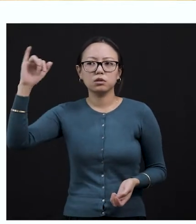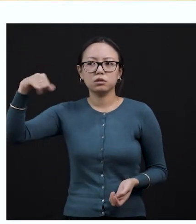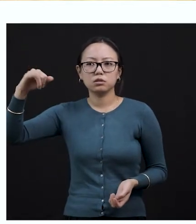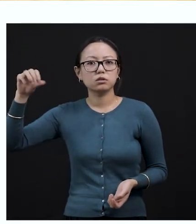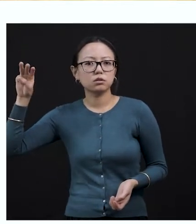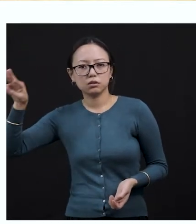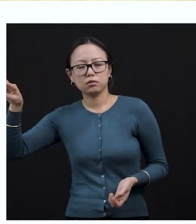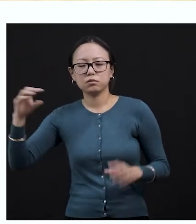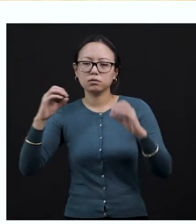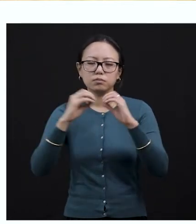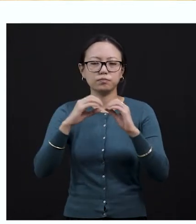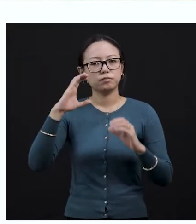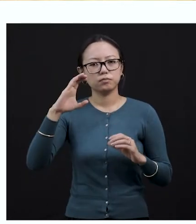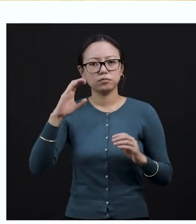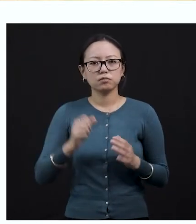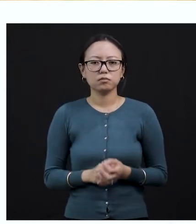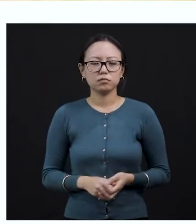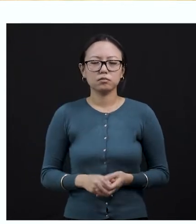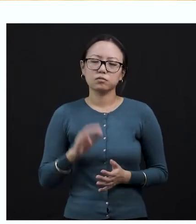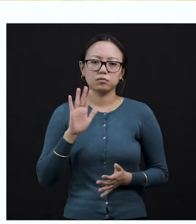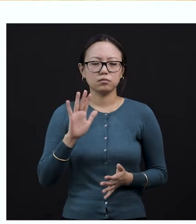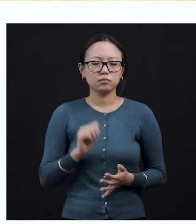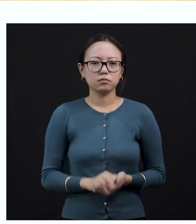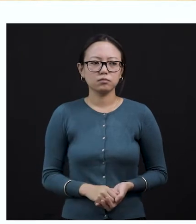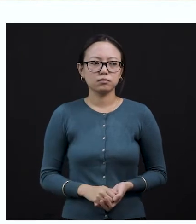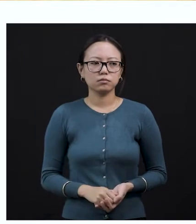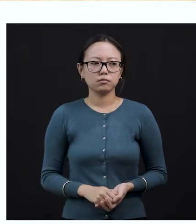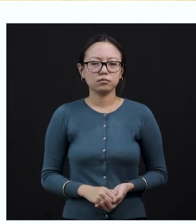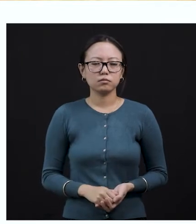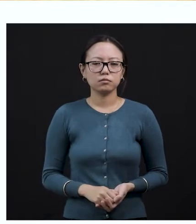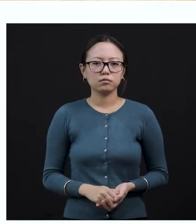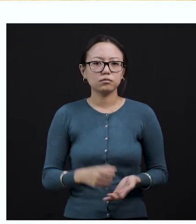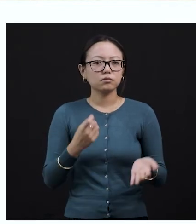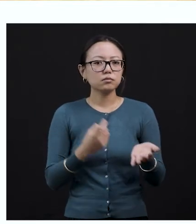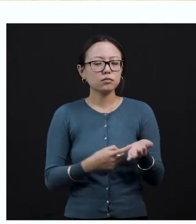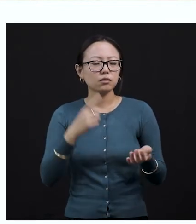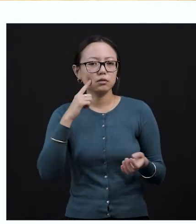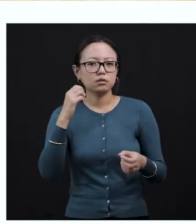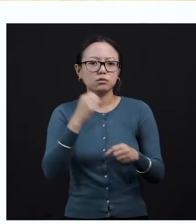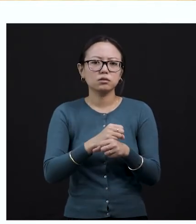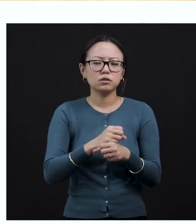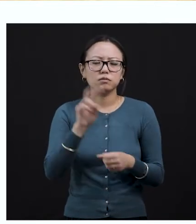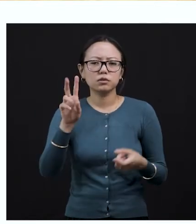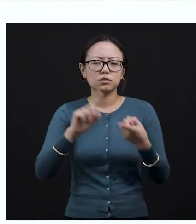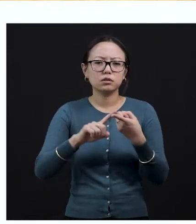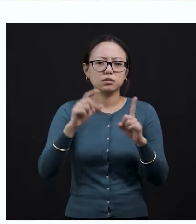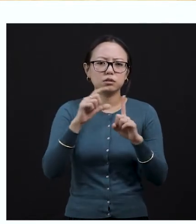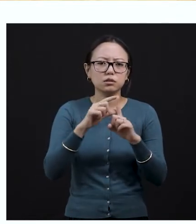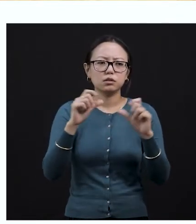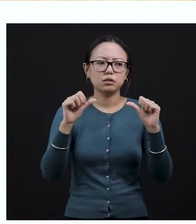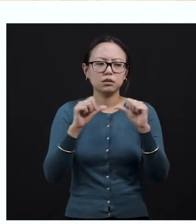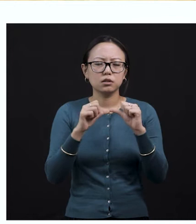this early Vedic period we can mostly find that Rig Veda has existed. Rig